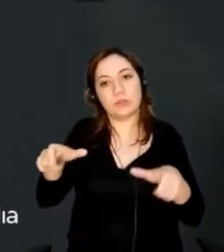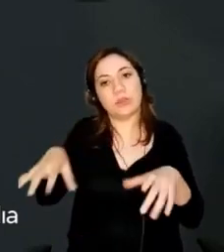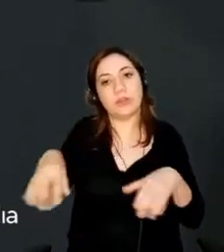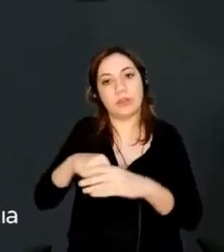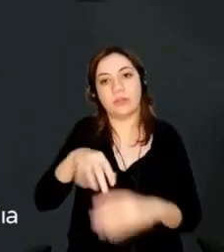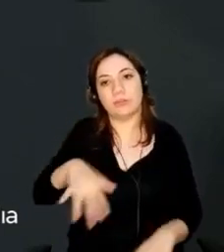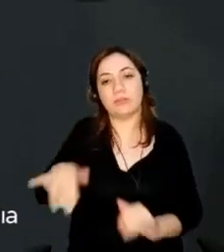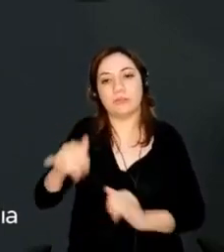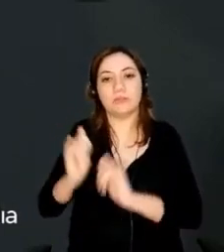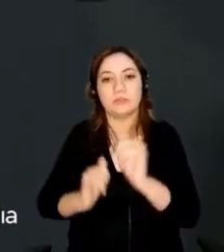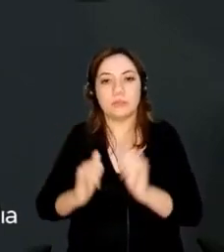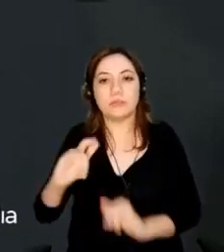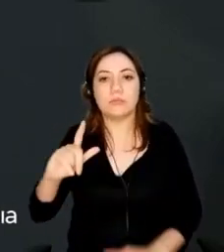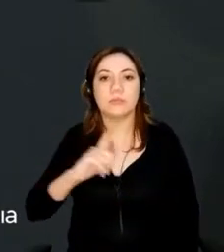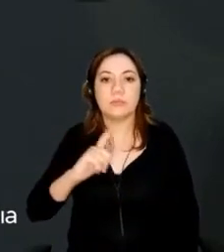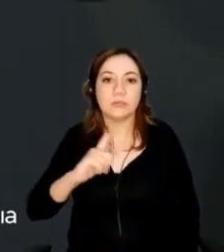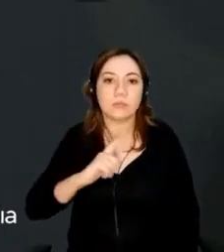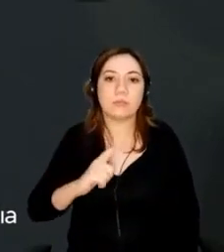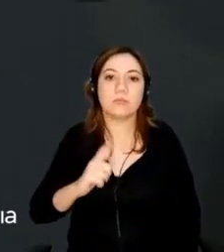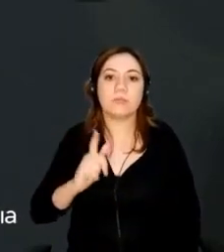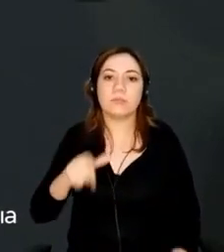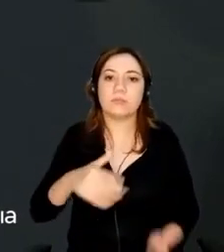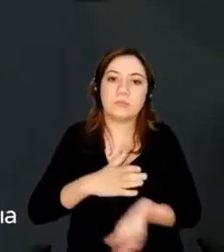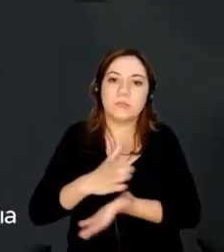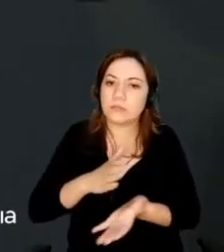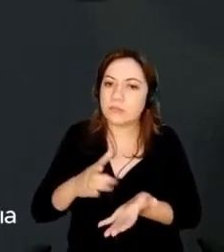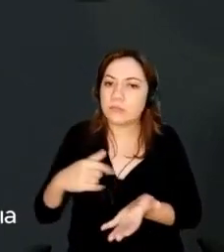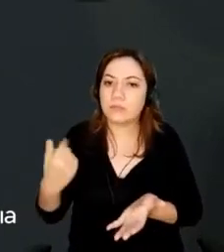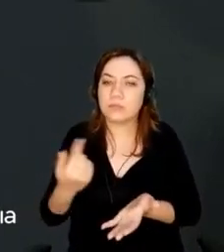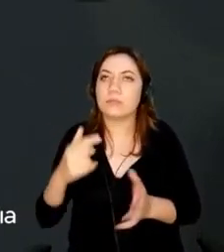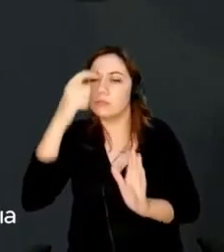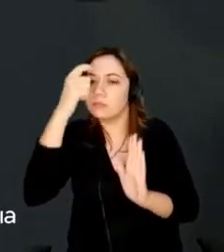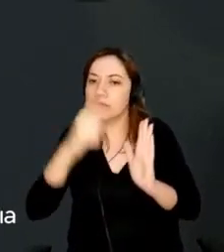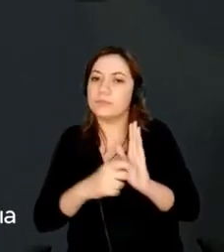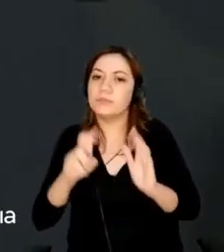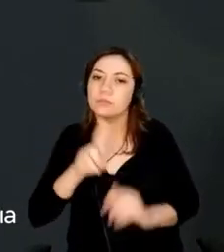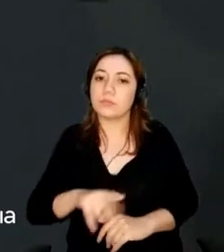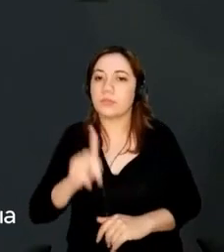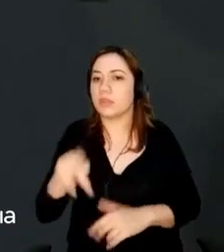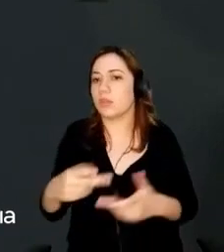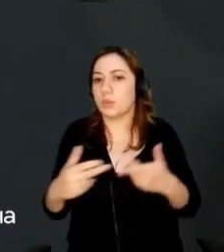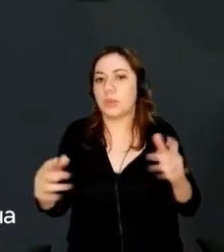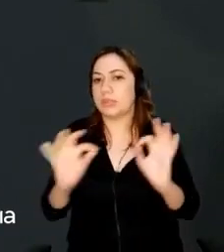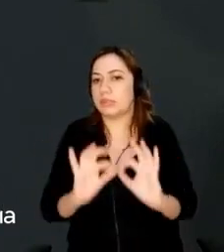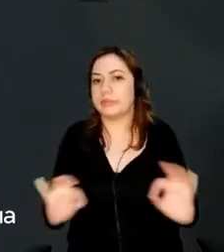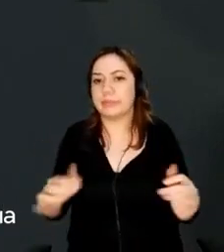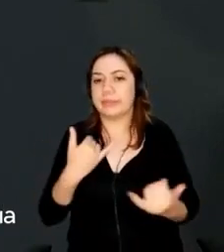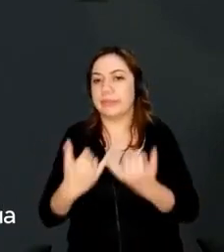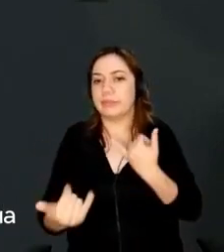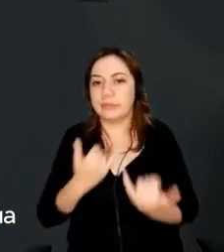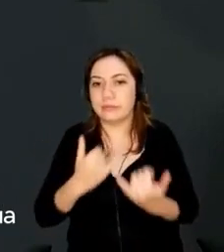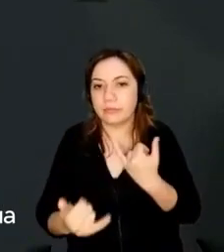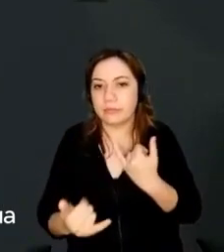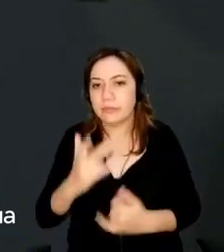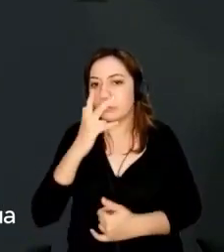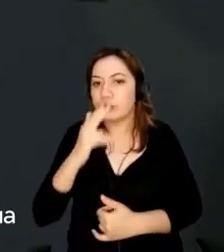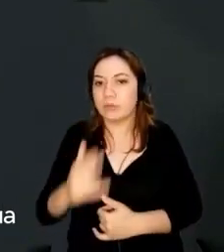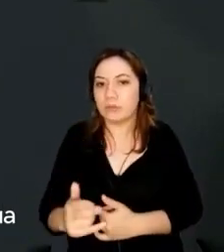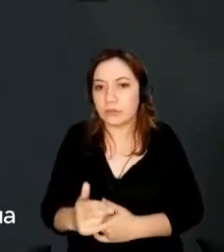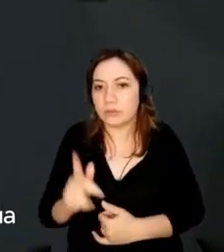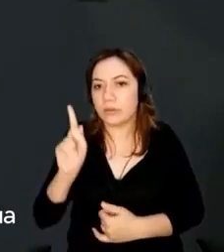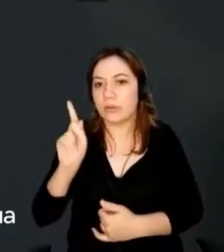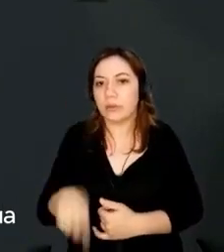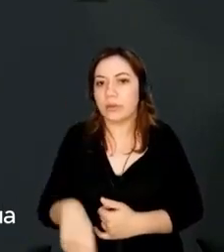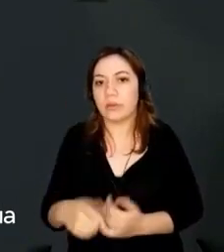where we use AI, whether it's, you know, typical things that you would think of, like, you know, chatbots and things like that for our sales and